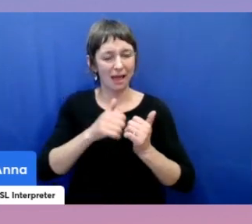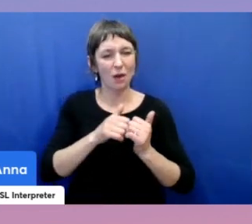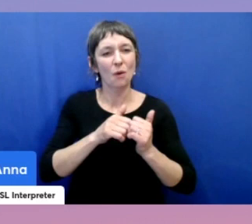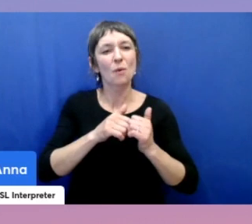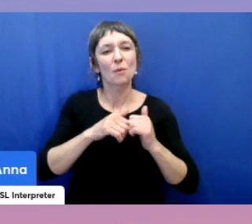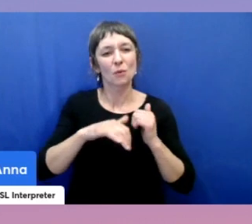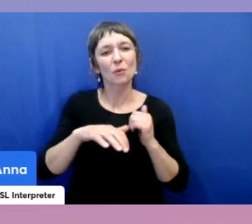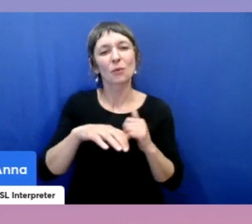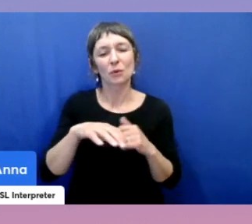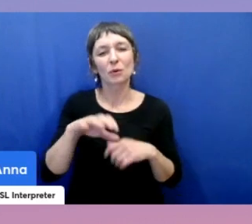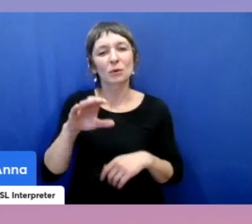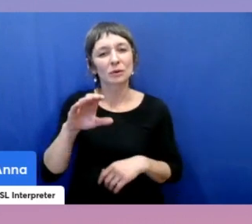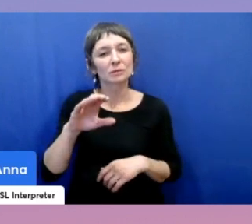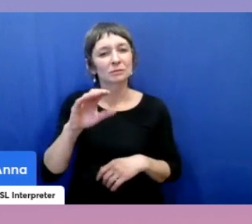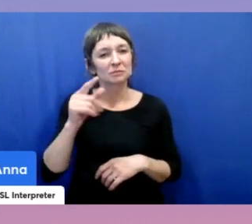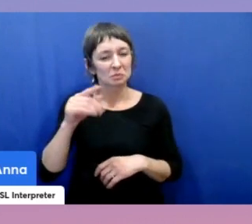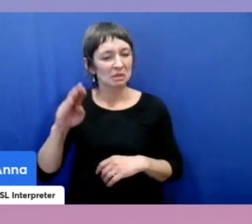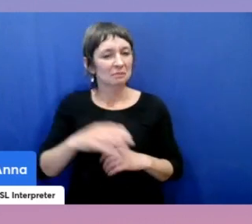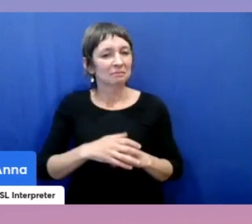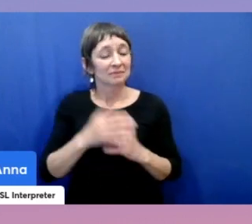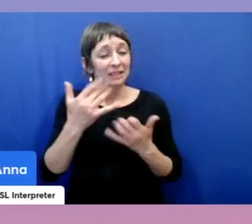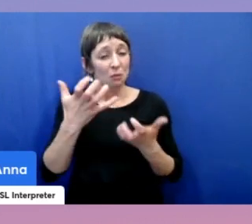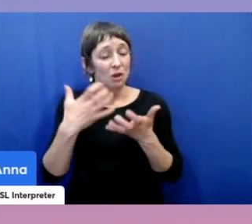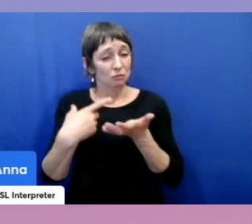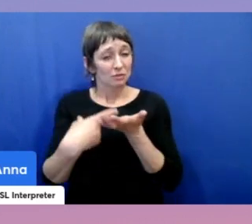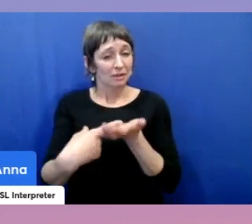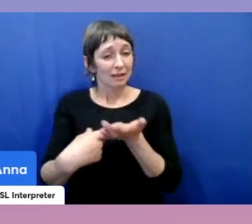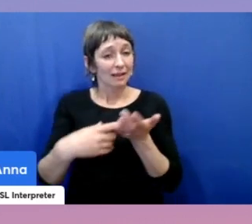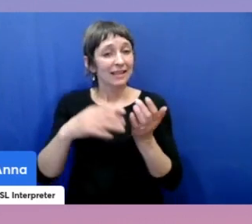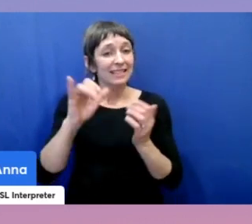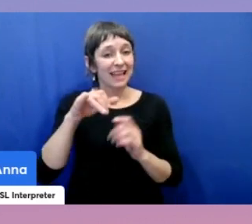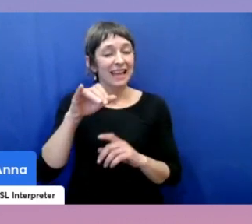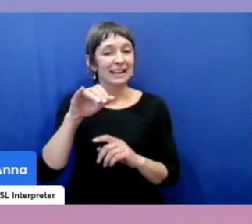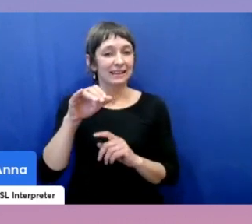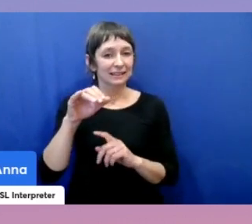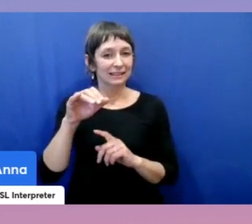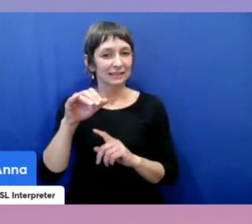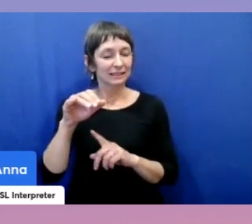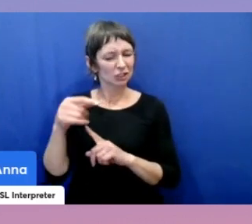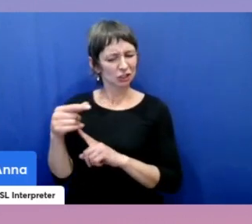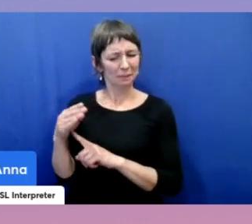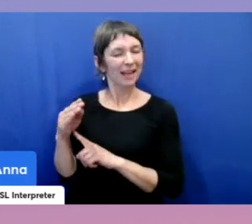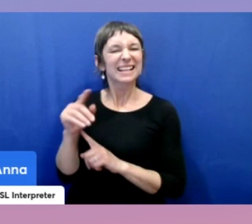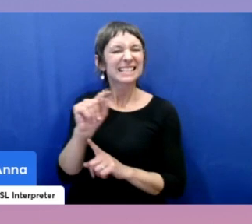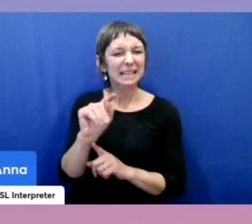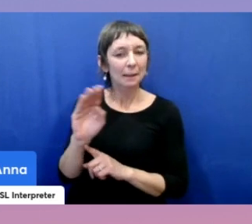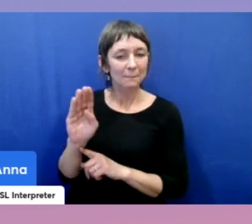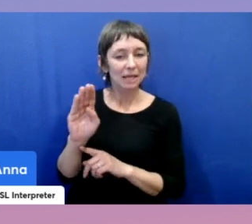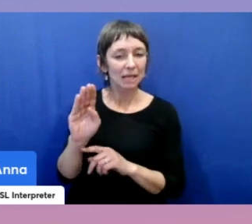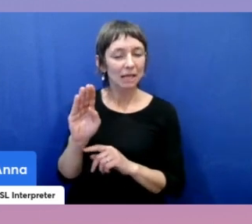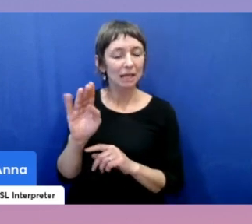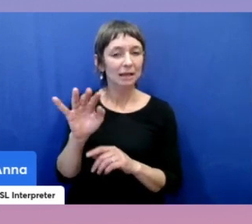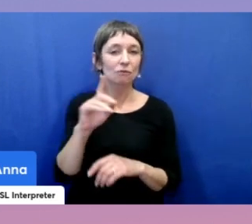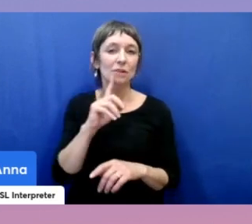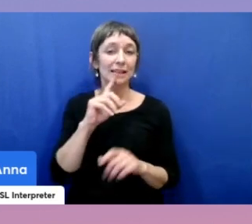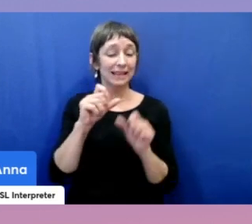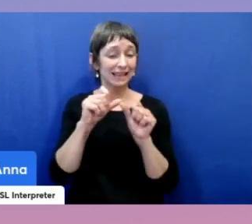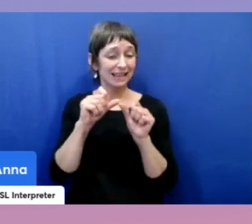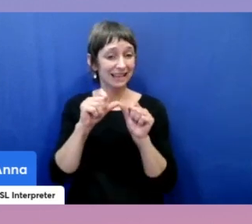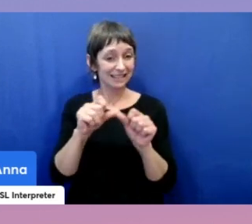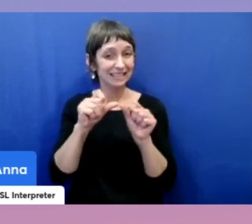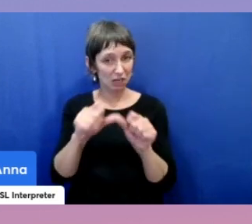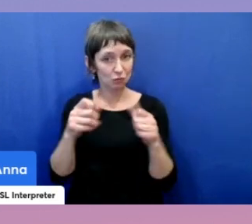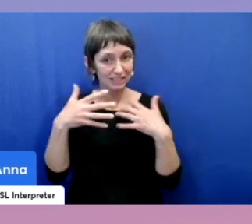Now let's talk about this GB. It stands of continuous integration and